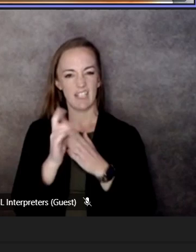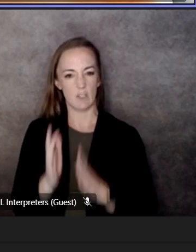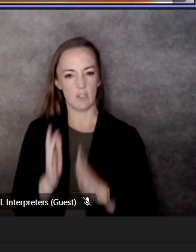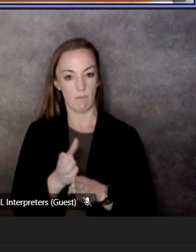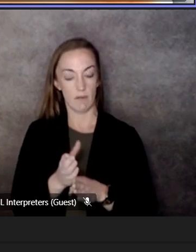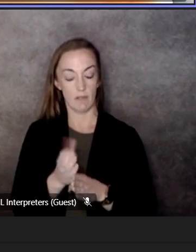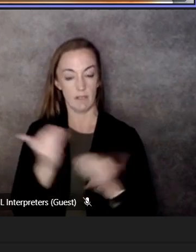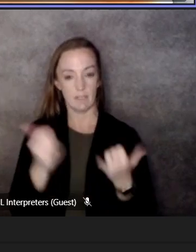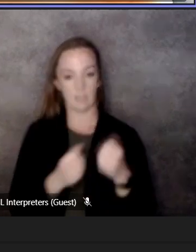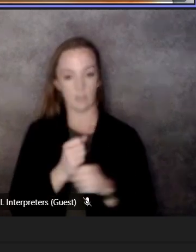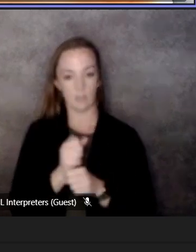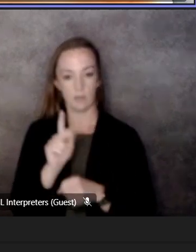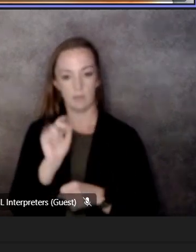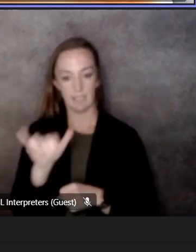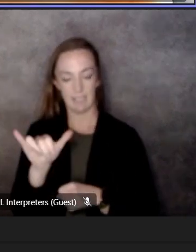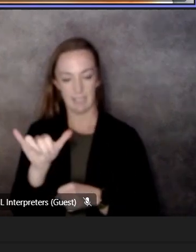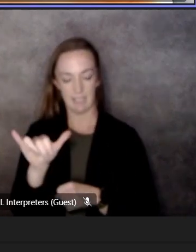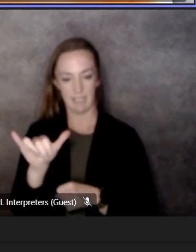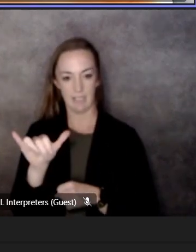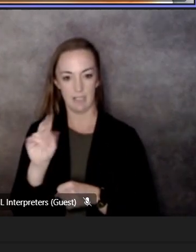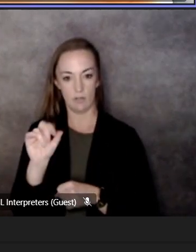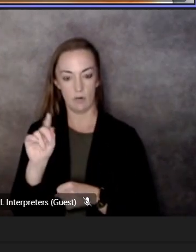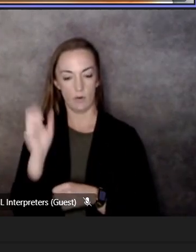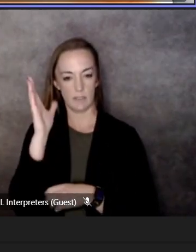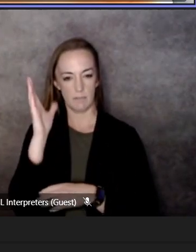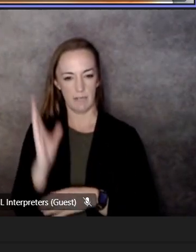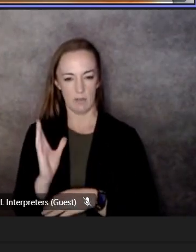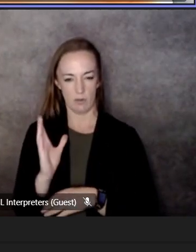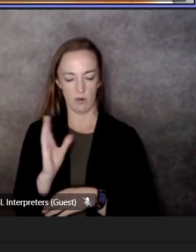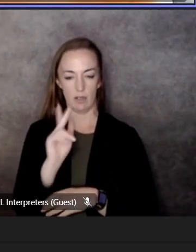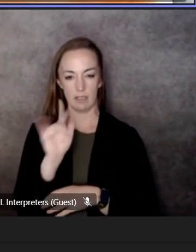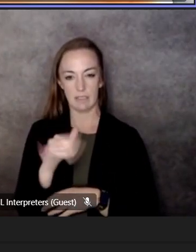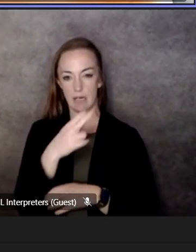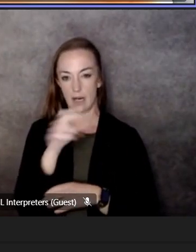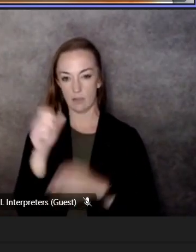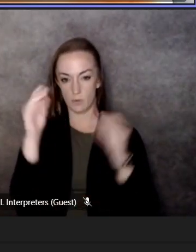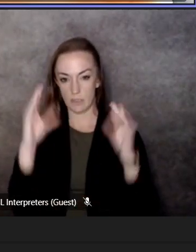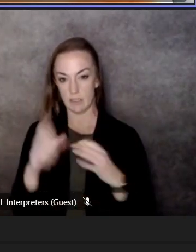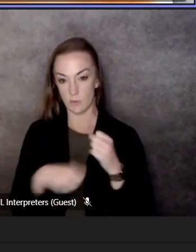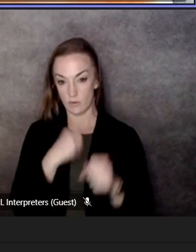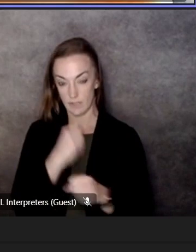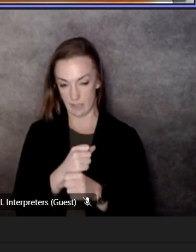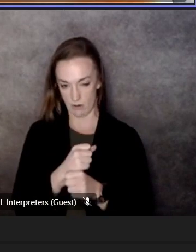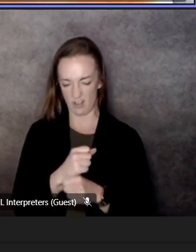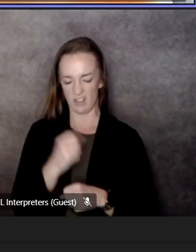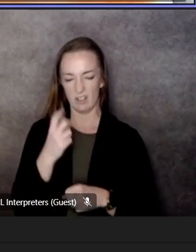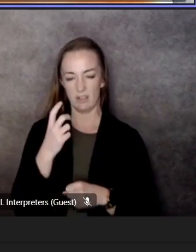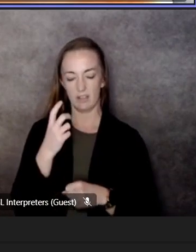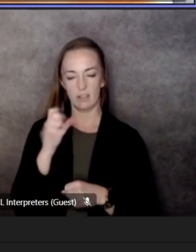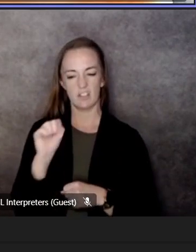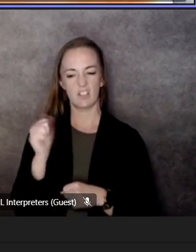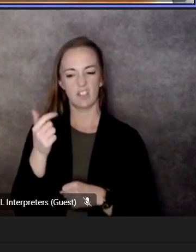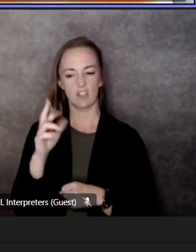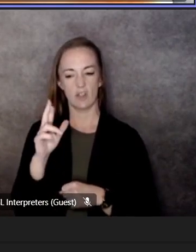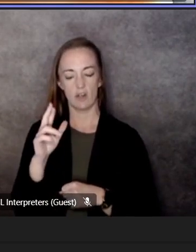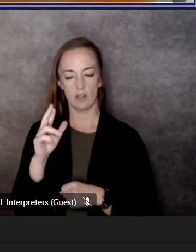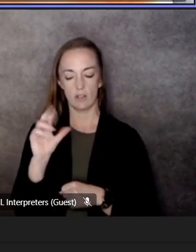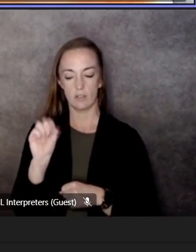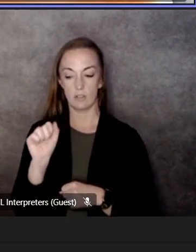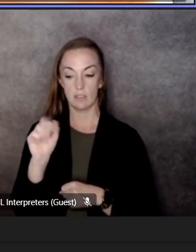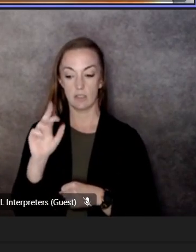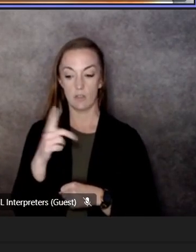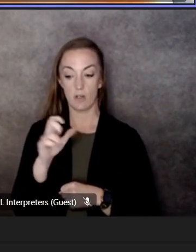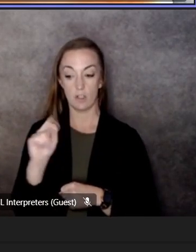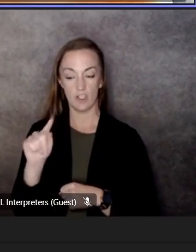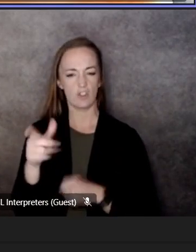Amber Sargent, Kentucky High School Teacher of the Year, who spoke to the students on the rewards of teaching despite the many challenges that